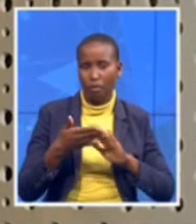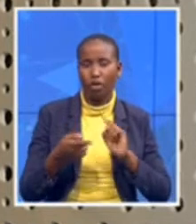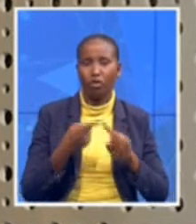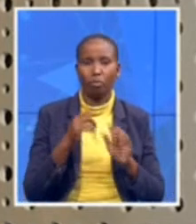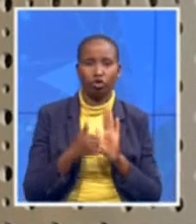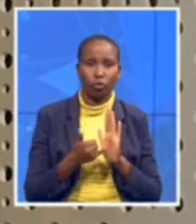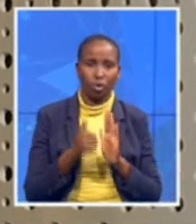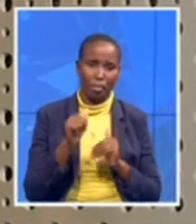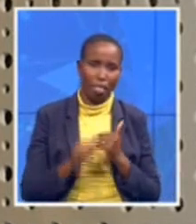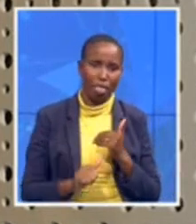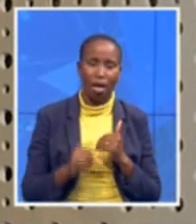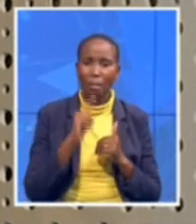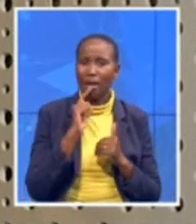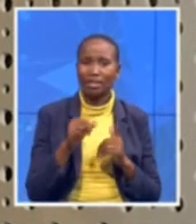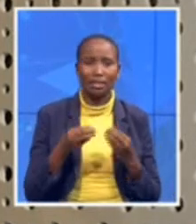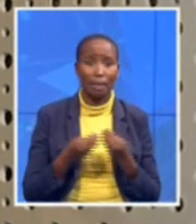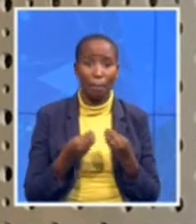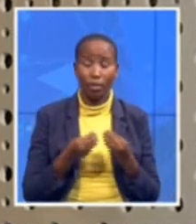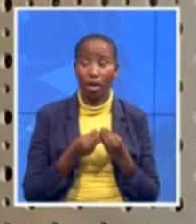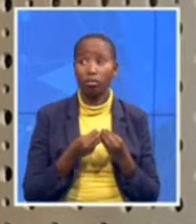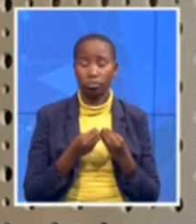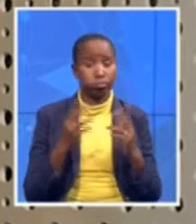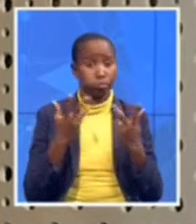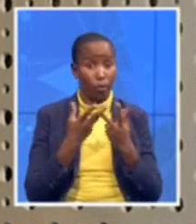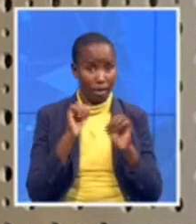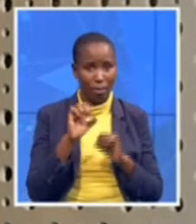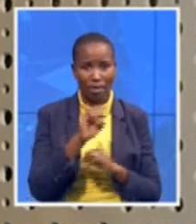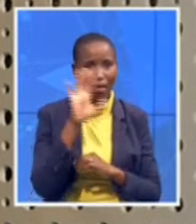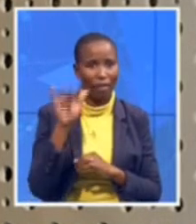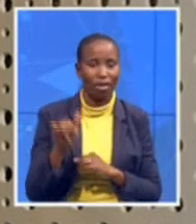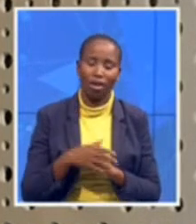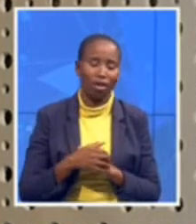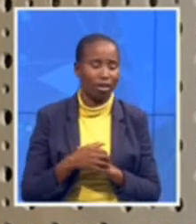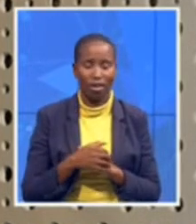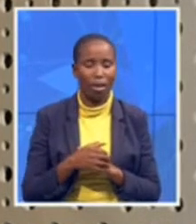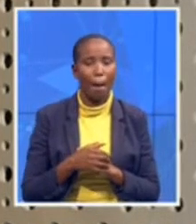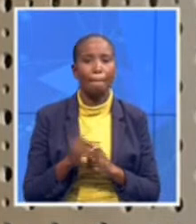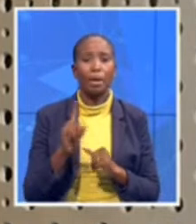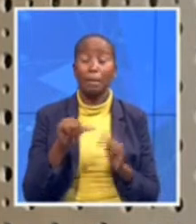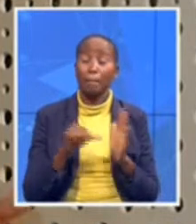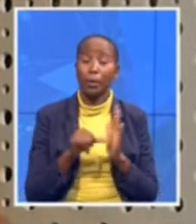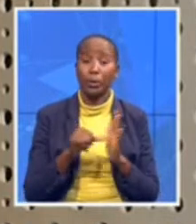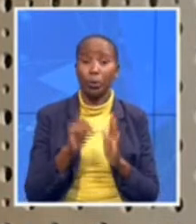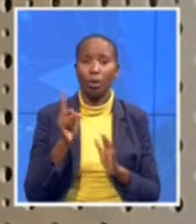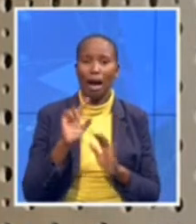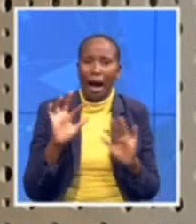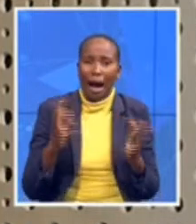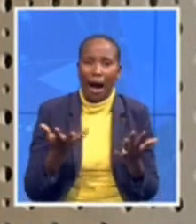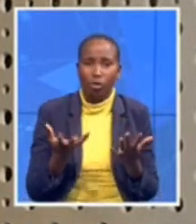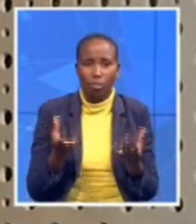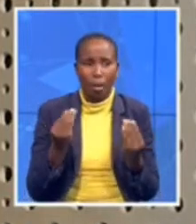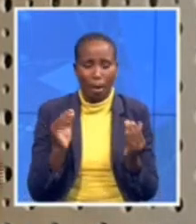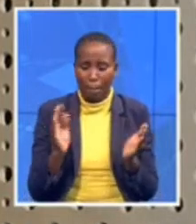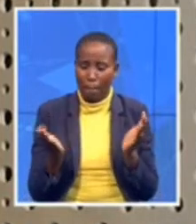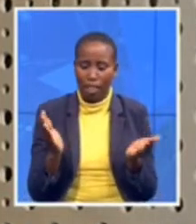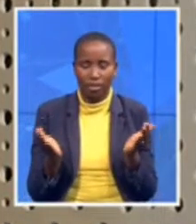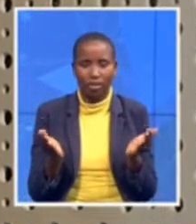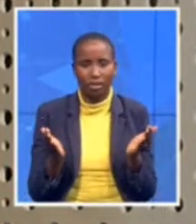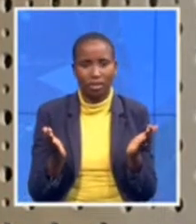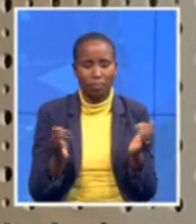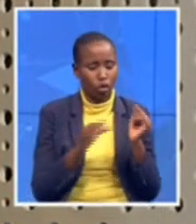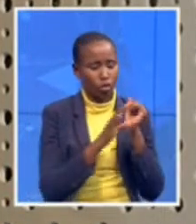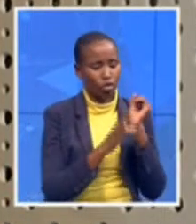Africa. For us, the most important thing is, how do we balance the constitutional freedoms of the people against the need